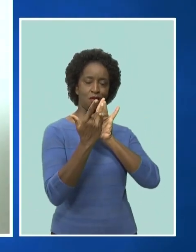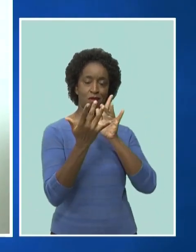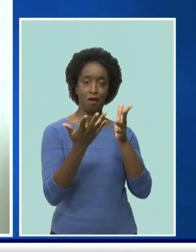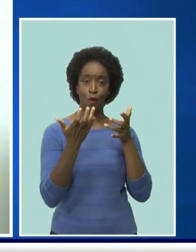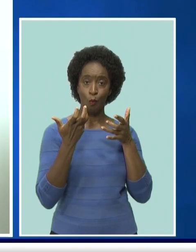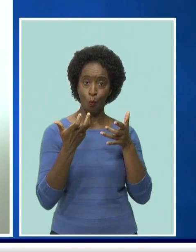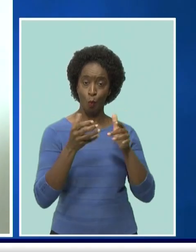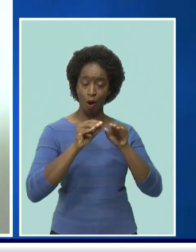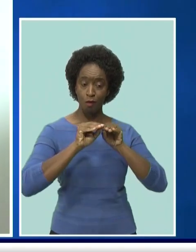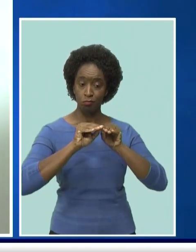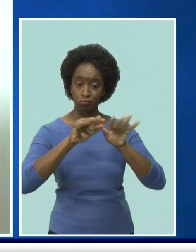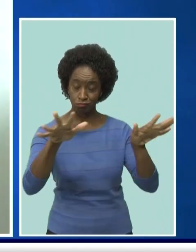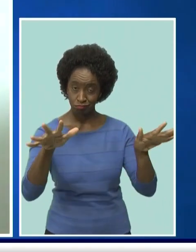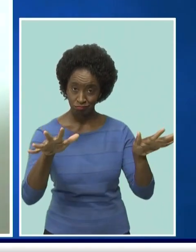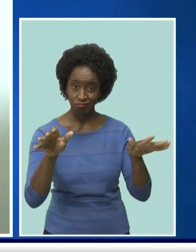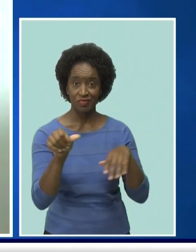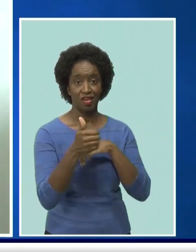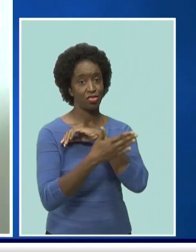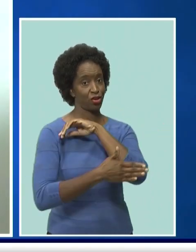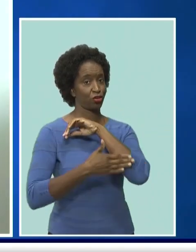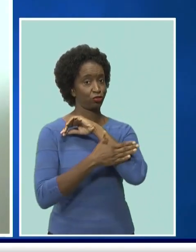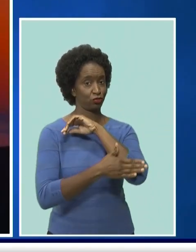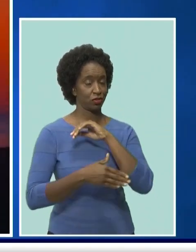the film internationally. We